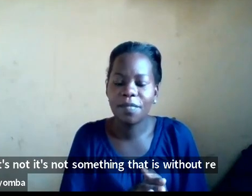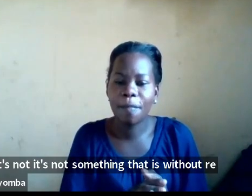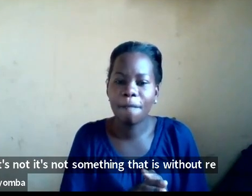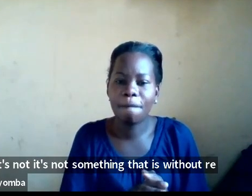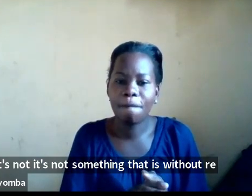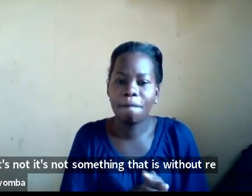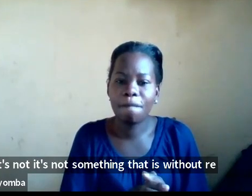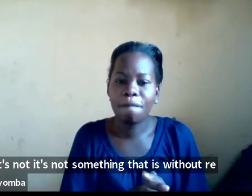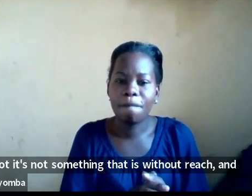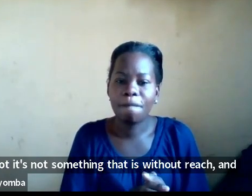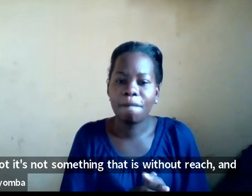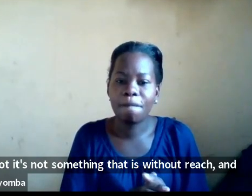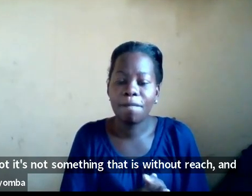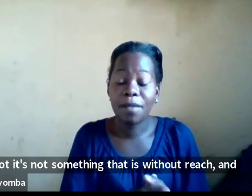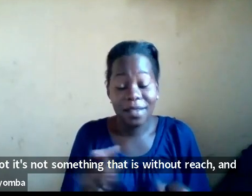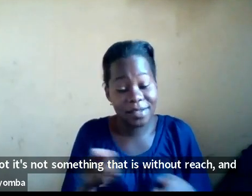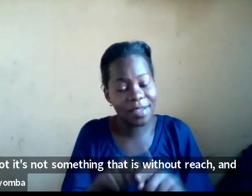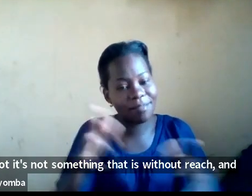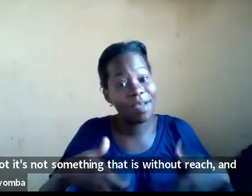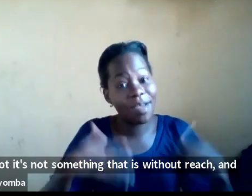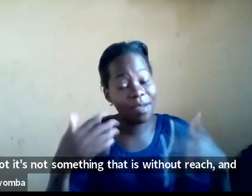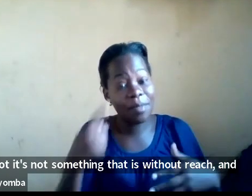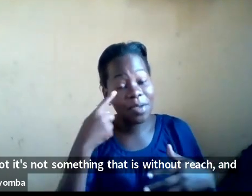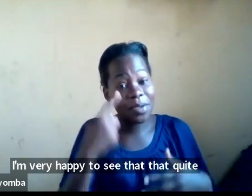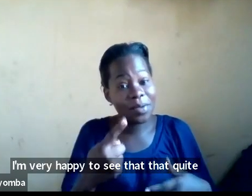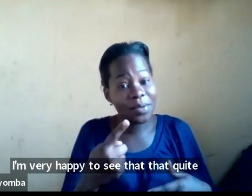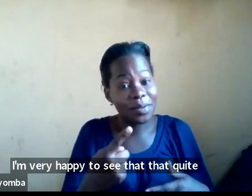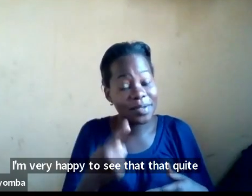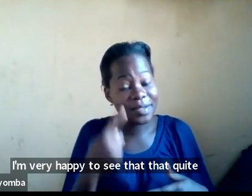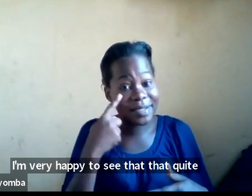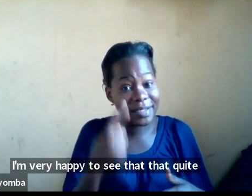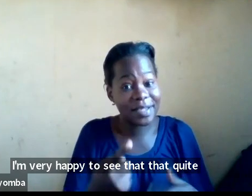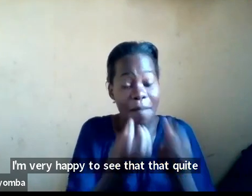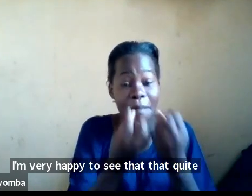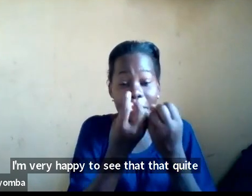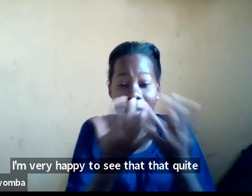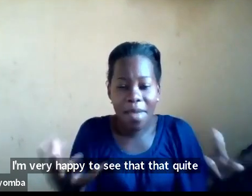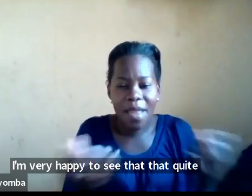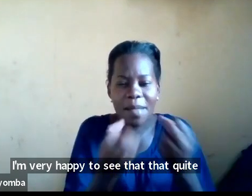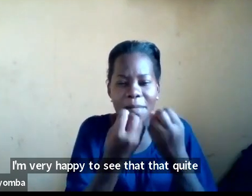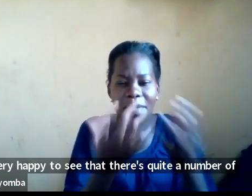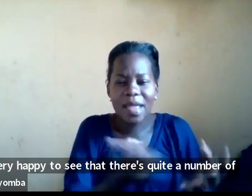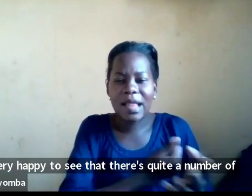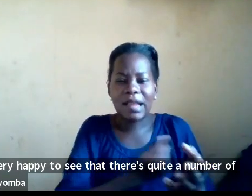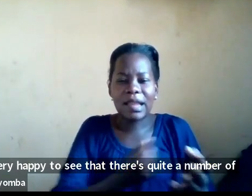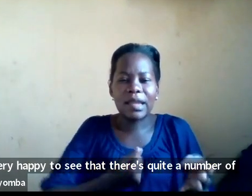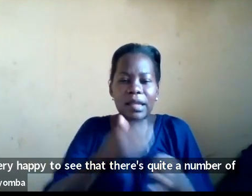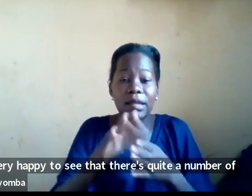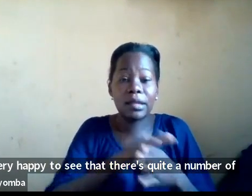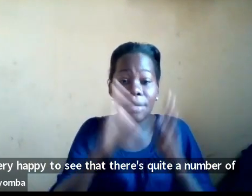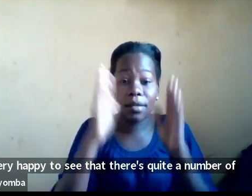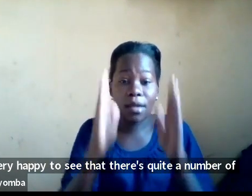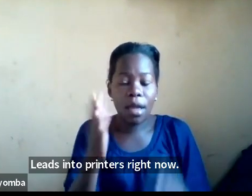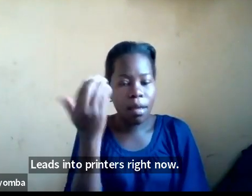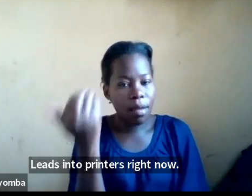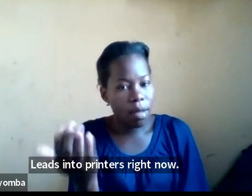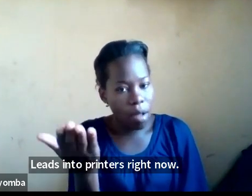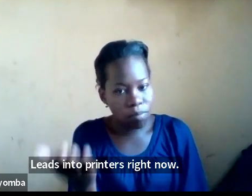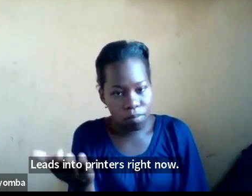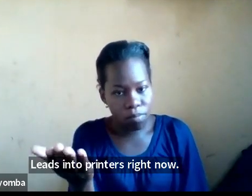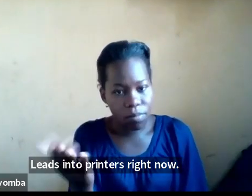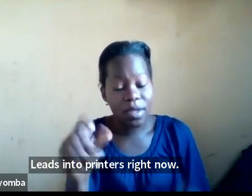very happy to see that there are quite a number of lady entrepreneurs right now, but we have to